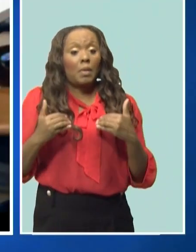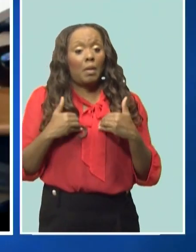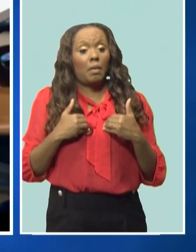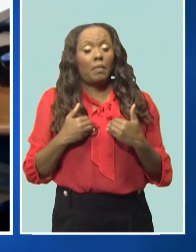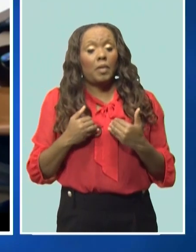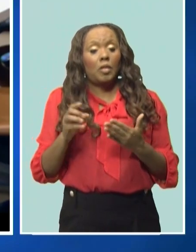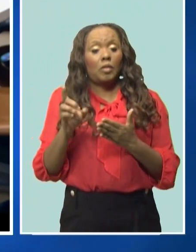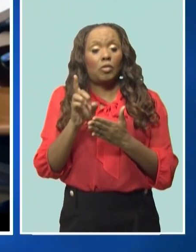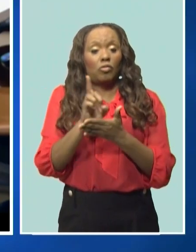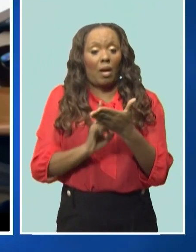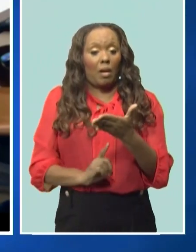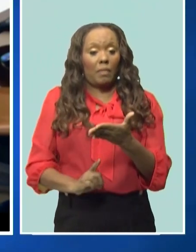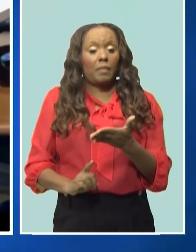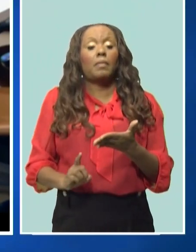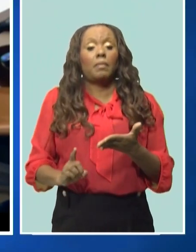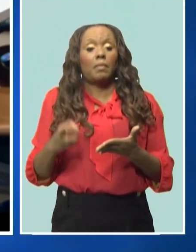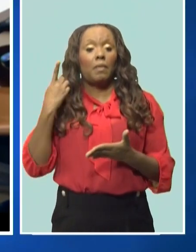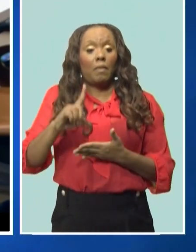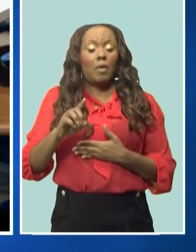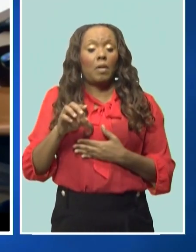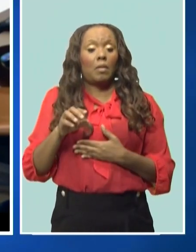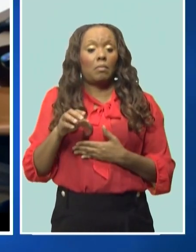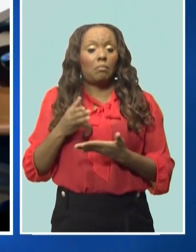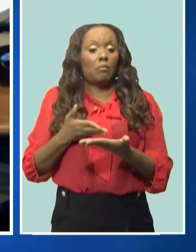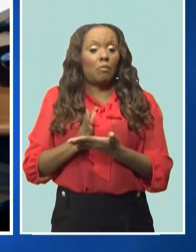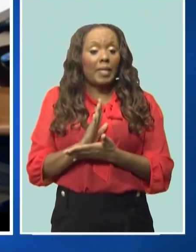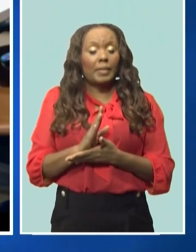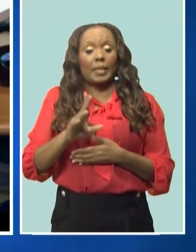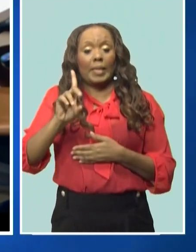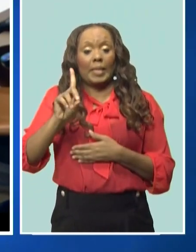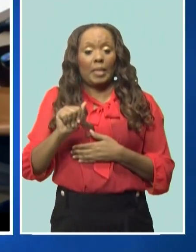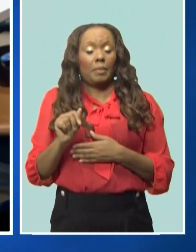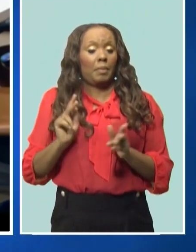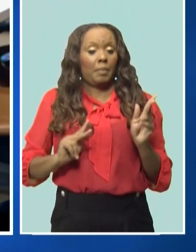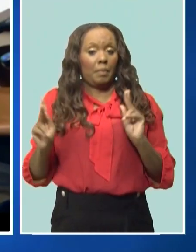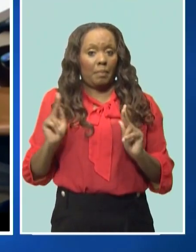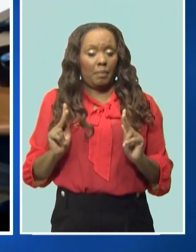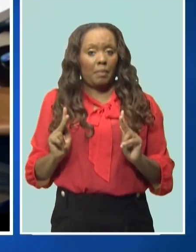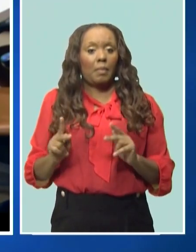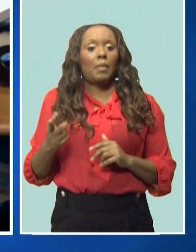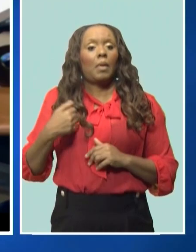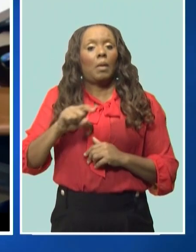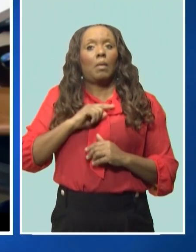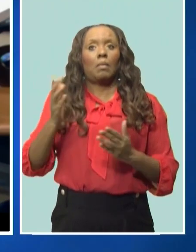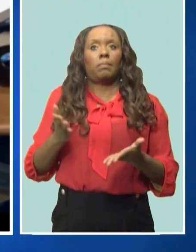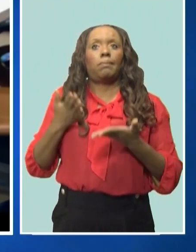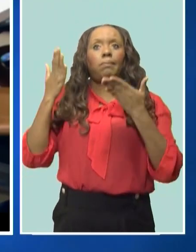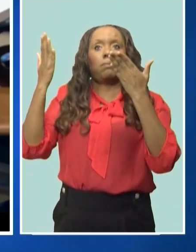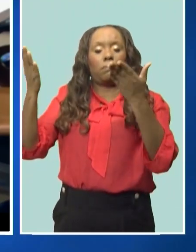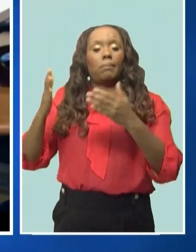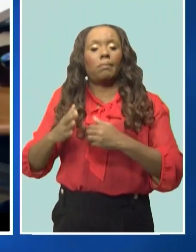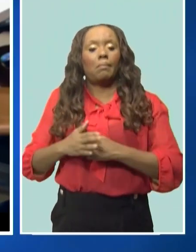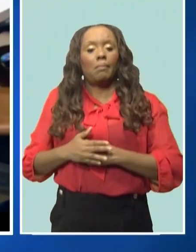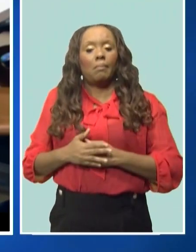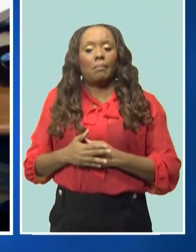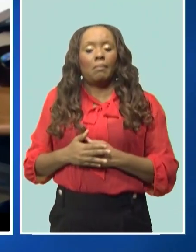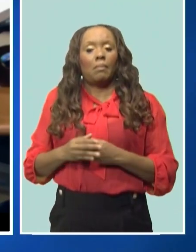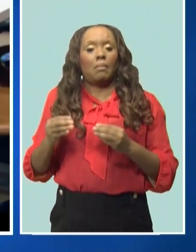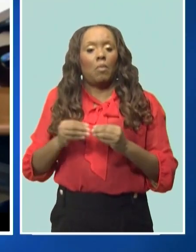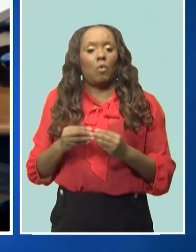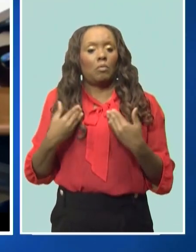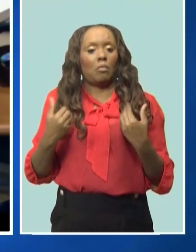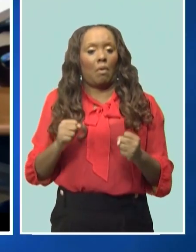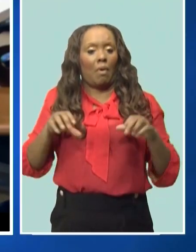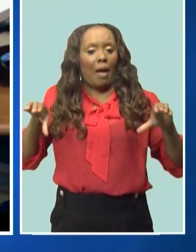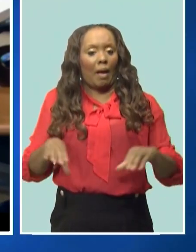bill, and in that bill we are proposing affirmative action principles in terms of